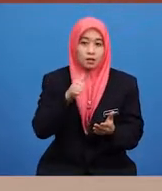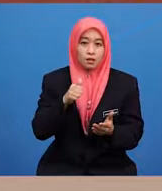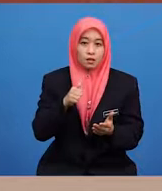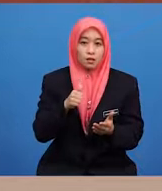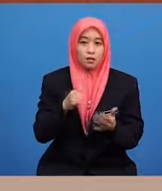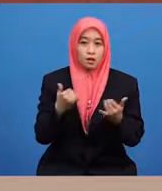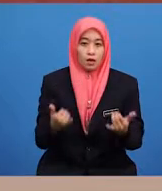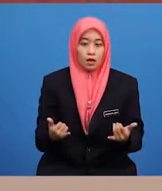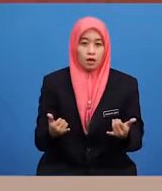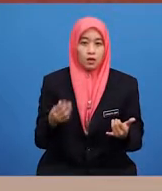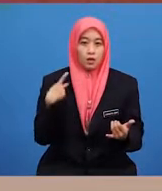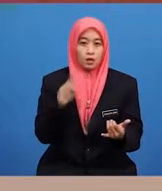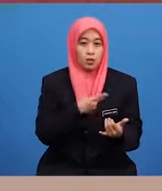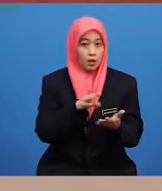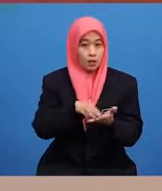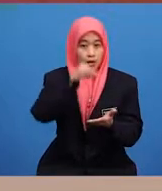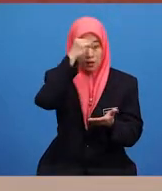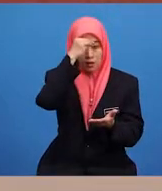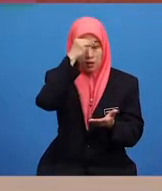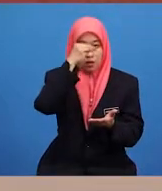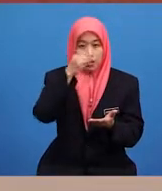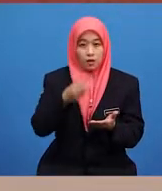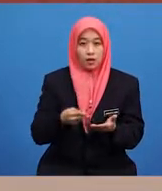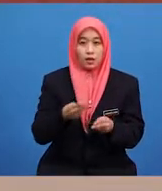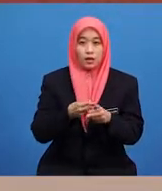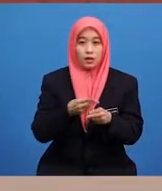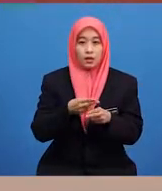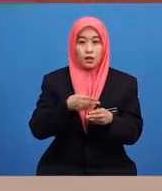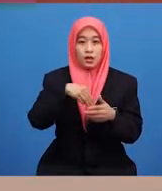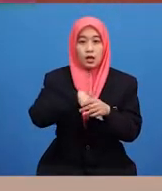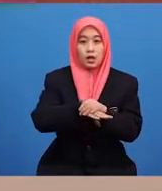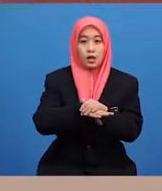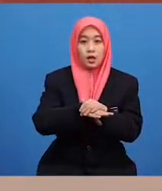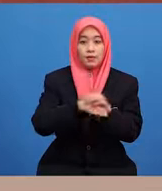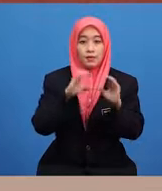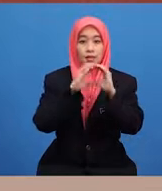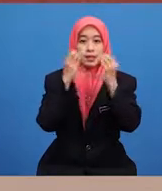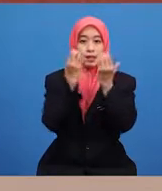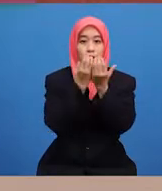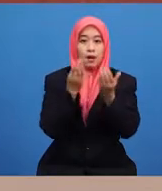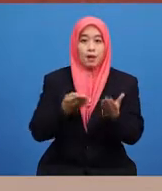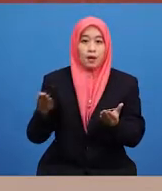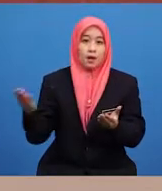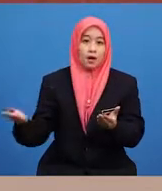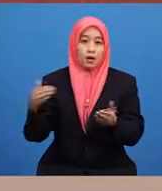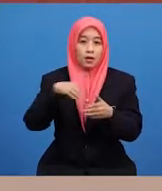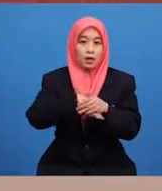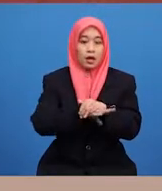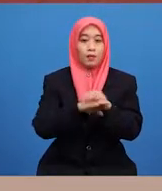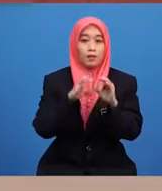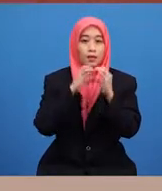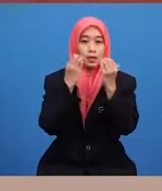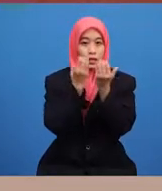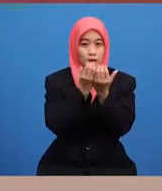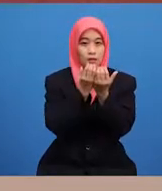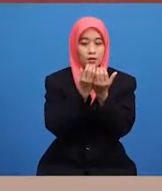just now, we had learned the name of things in the classroom, such as pen, pencil,